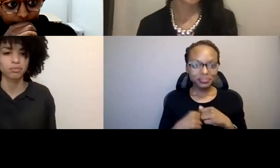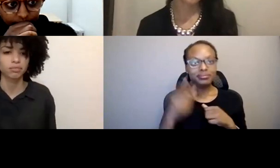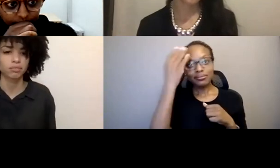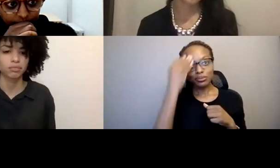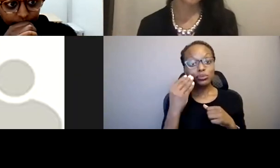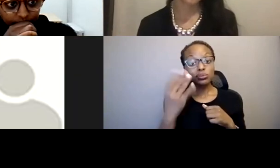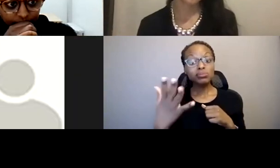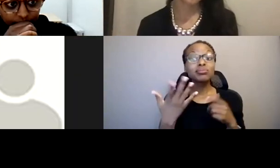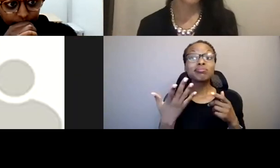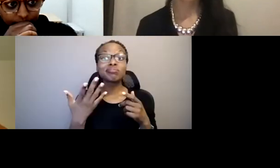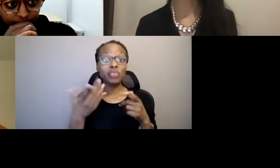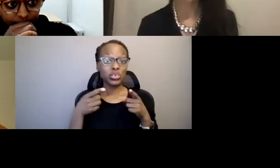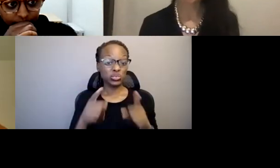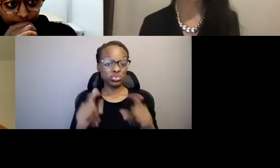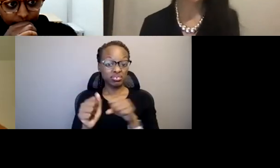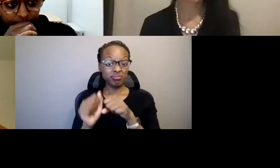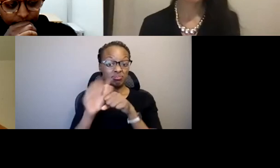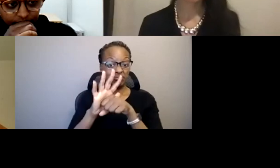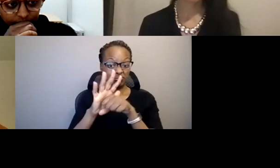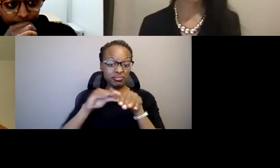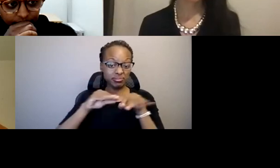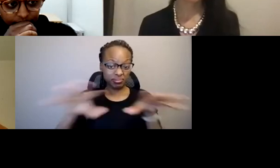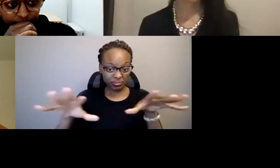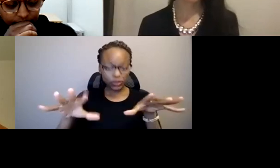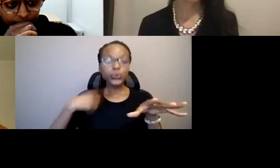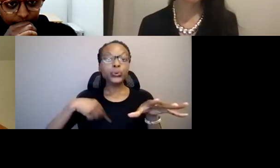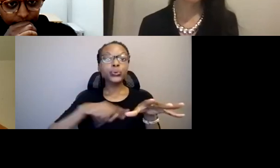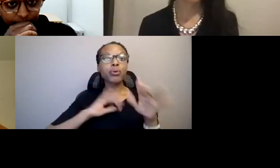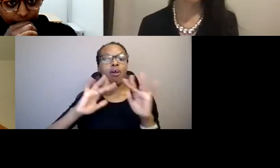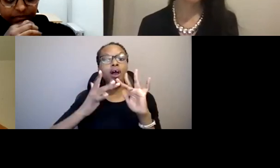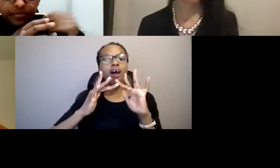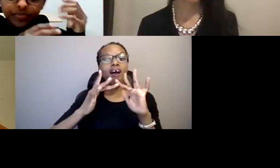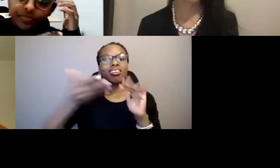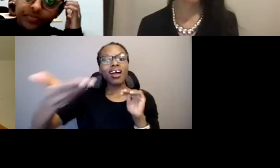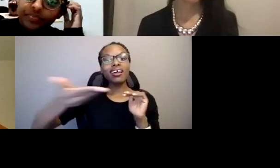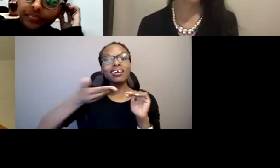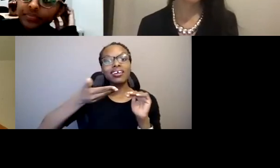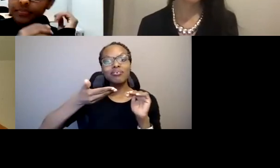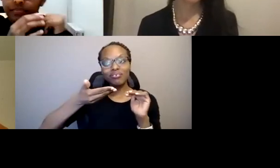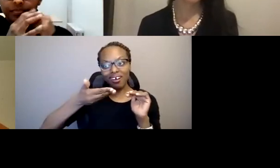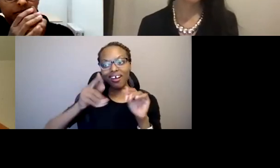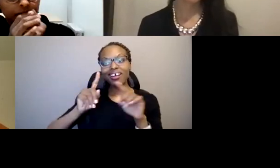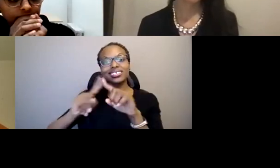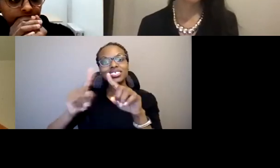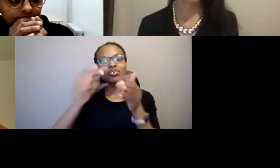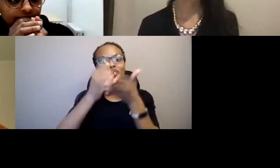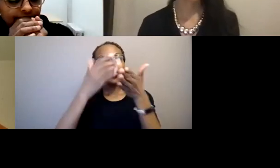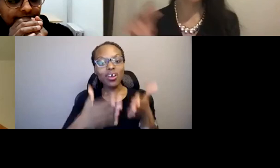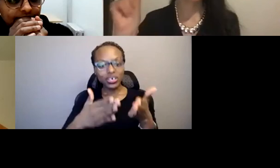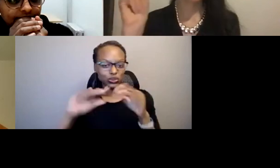online to teach the public a program that is growing, that has over 1,000 subscribers